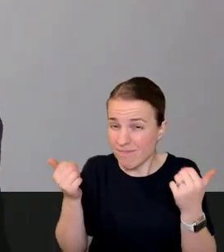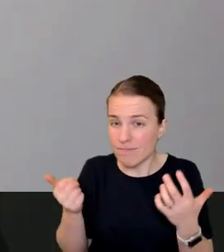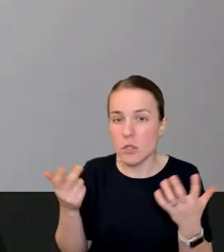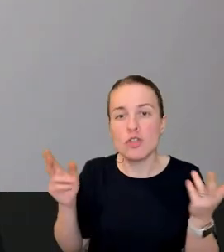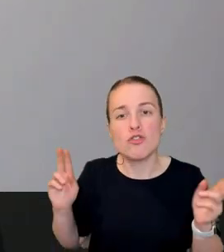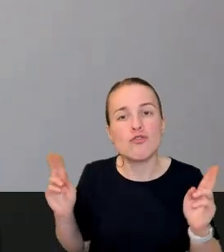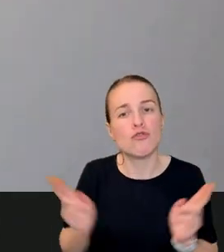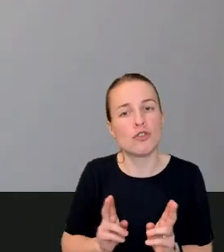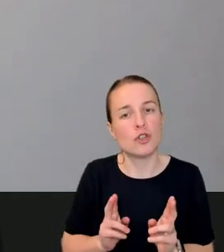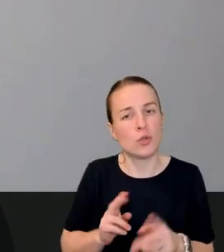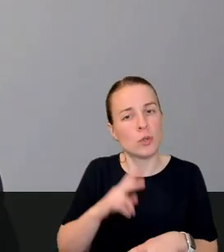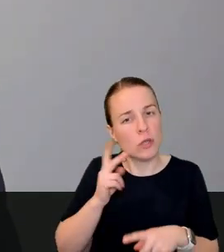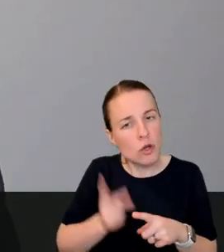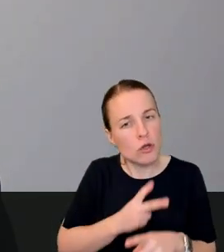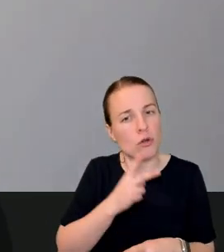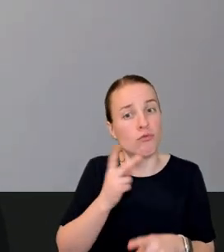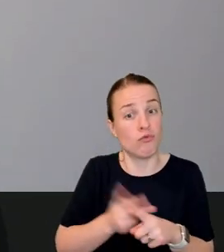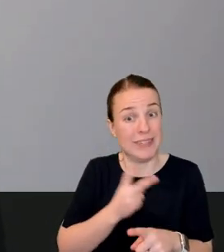recycling. Secondly,